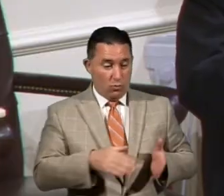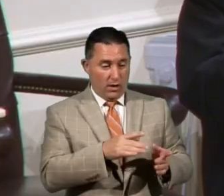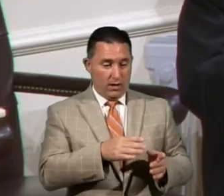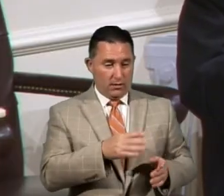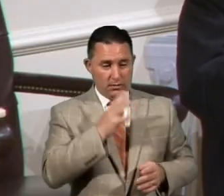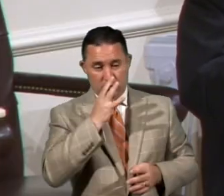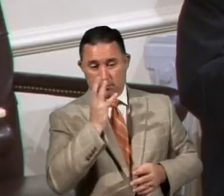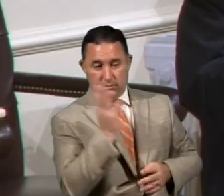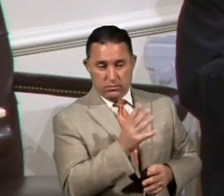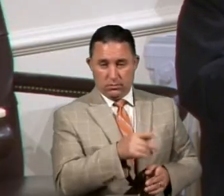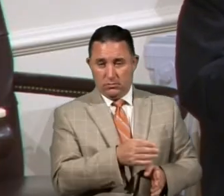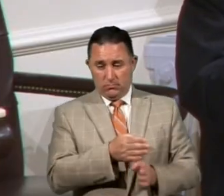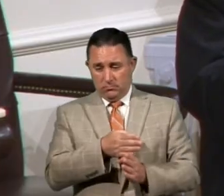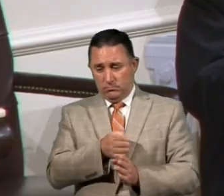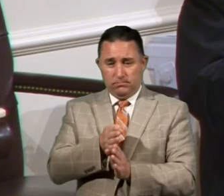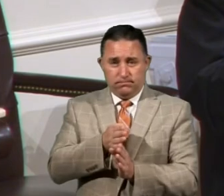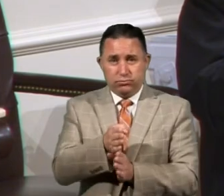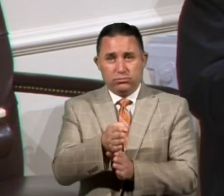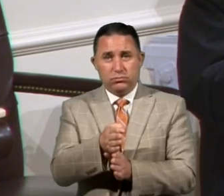way.